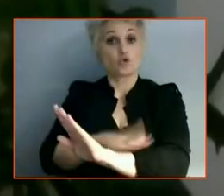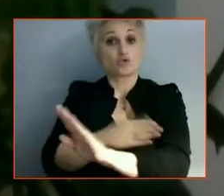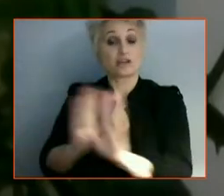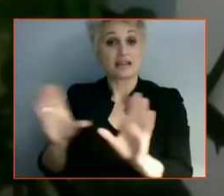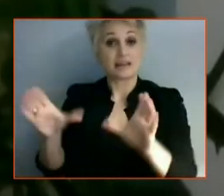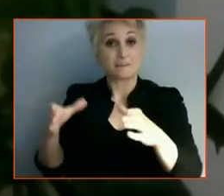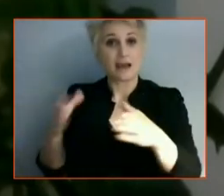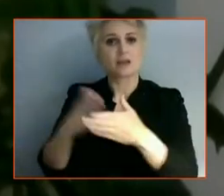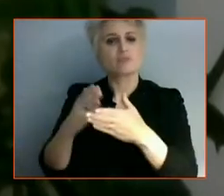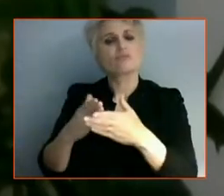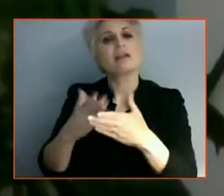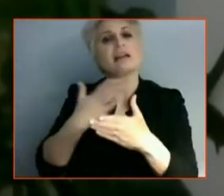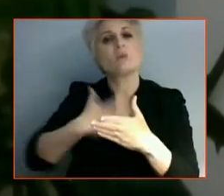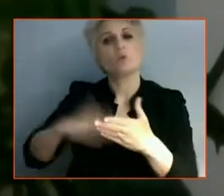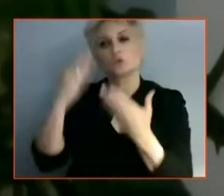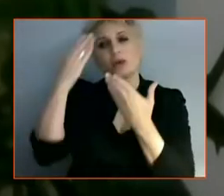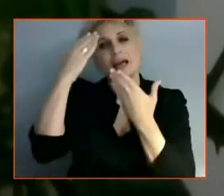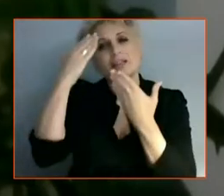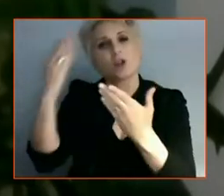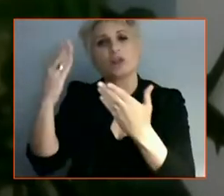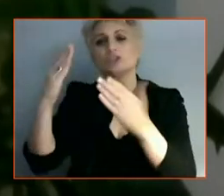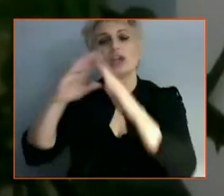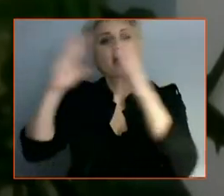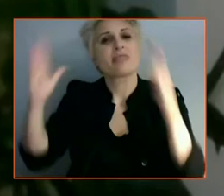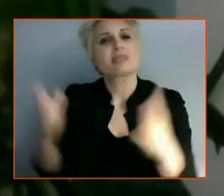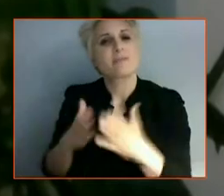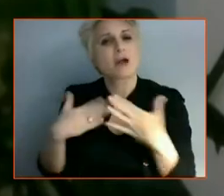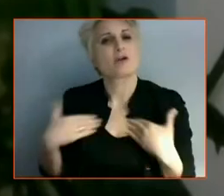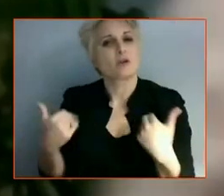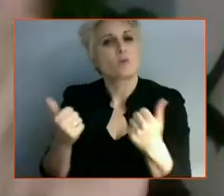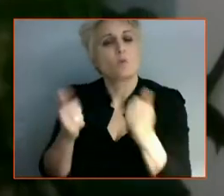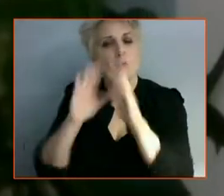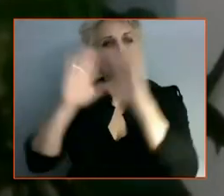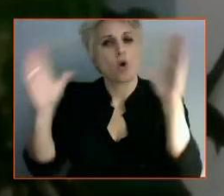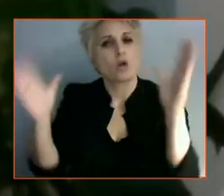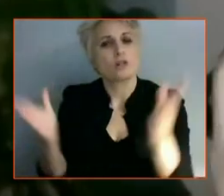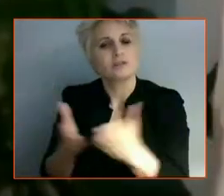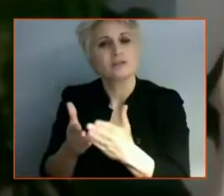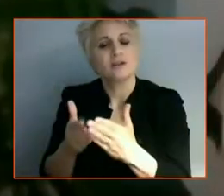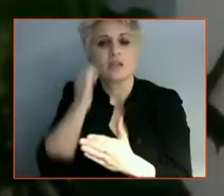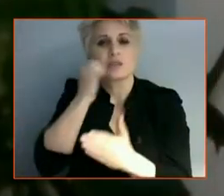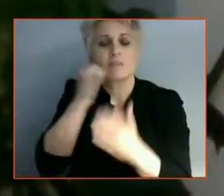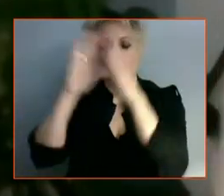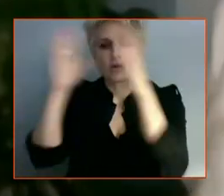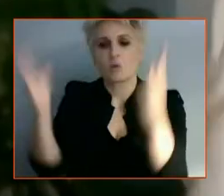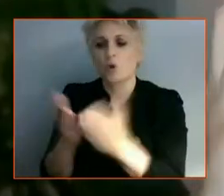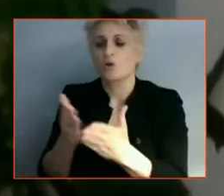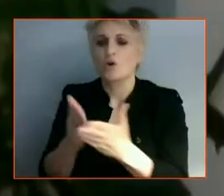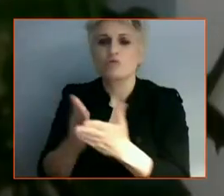Māori, you know, in the ilk of Sir Mason Jury's Te Whare Tapawha, focusing